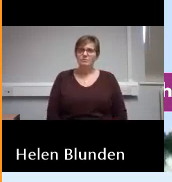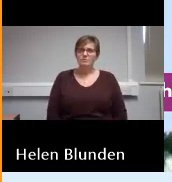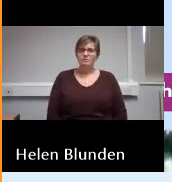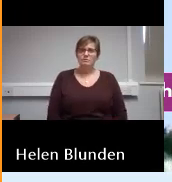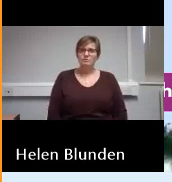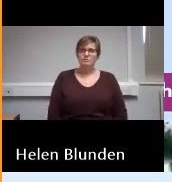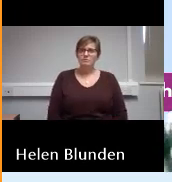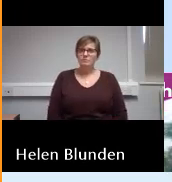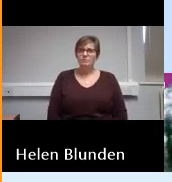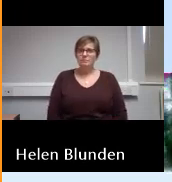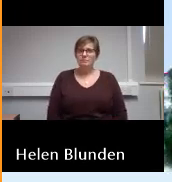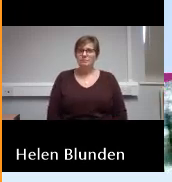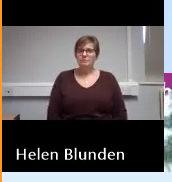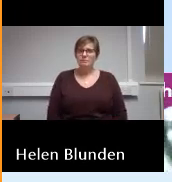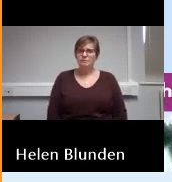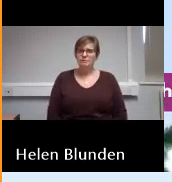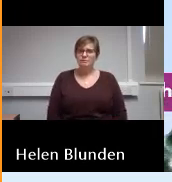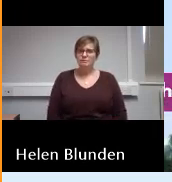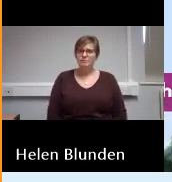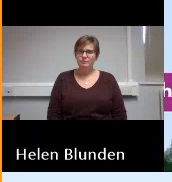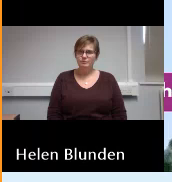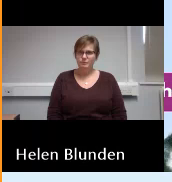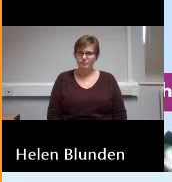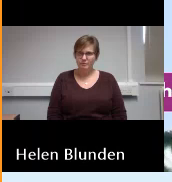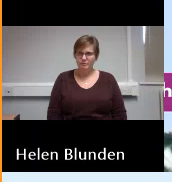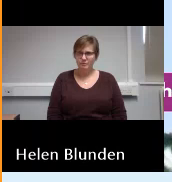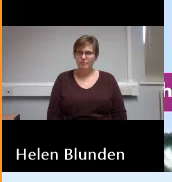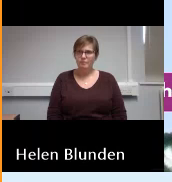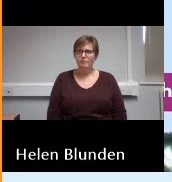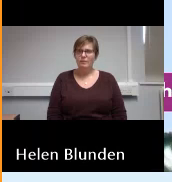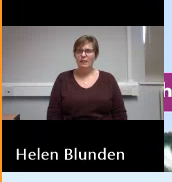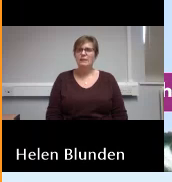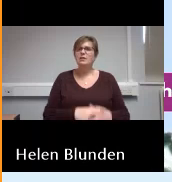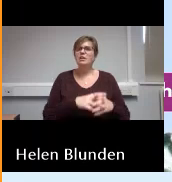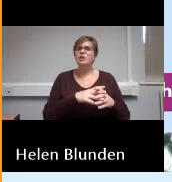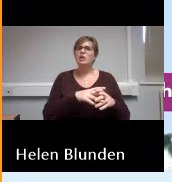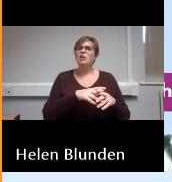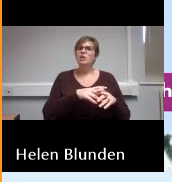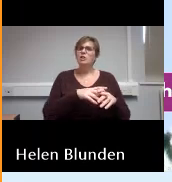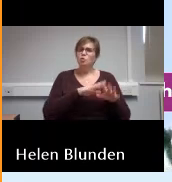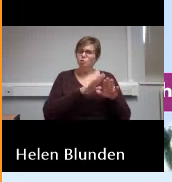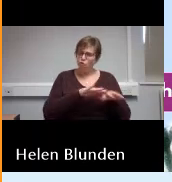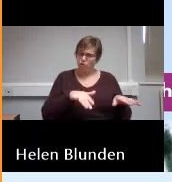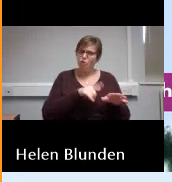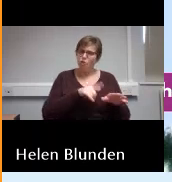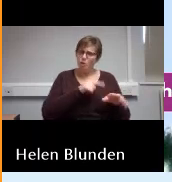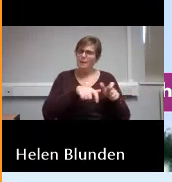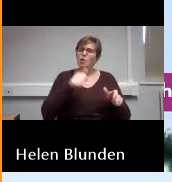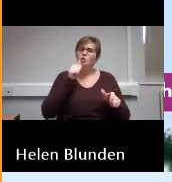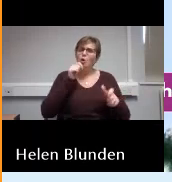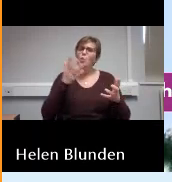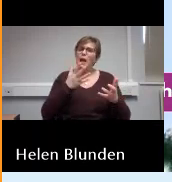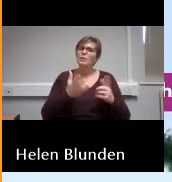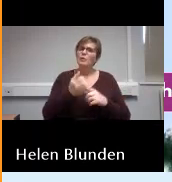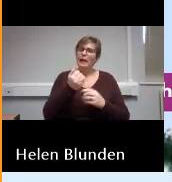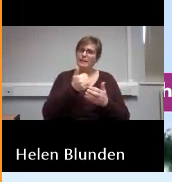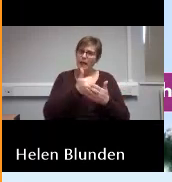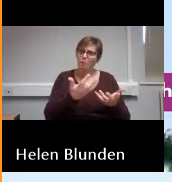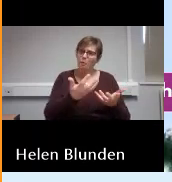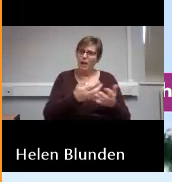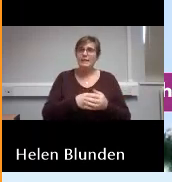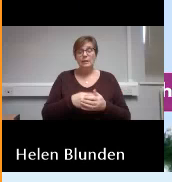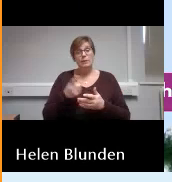And just pick up, it says, just pick up one that says, do children and young people know where to get help? So that's very much the poster